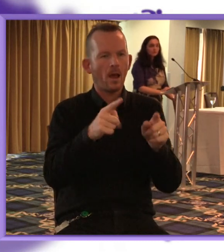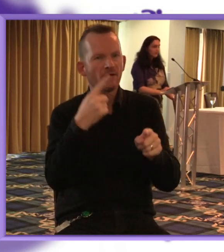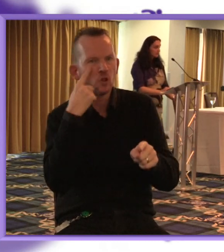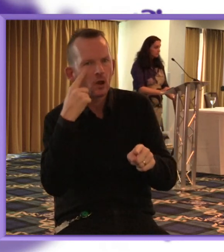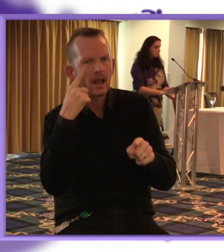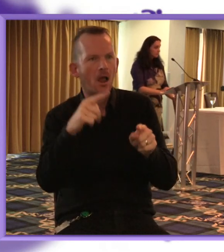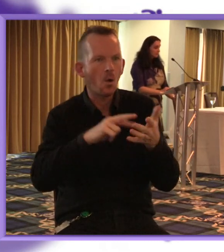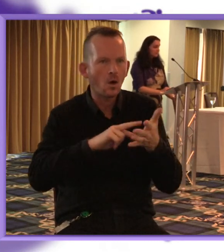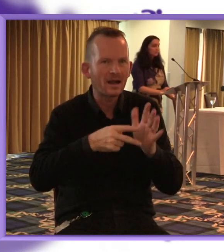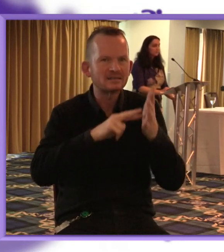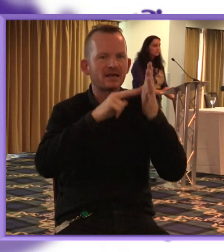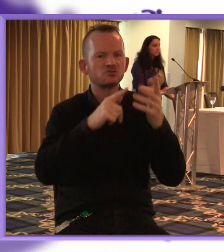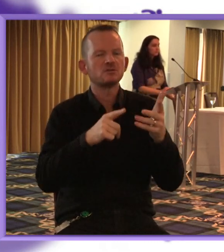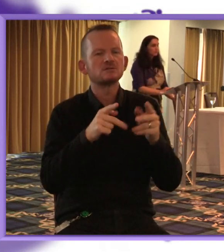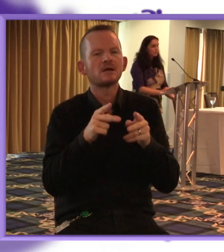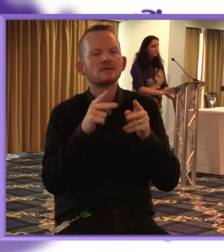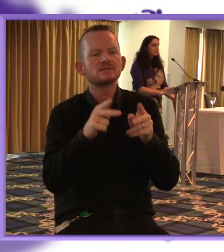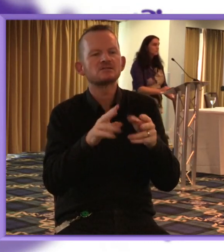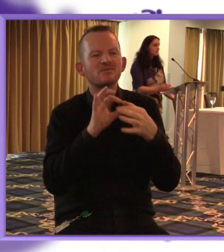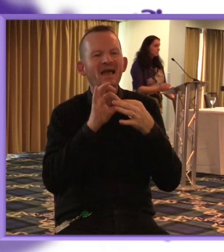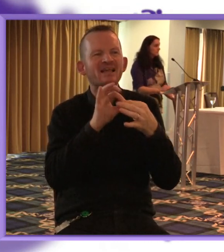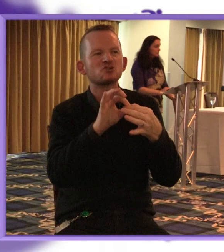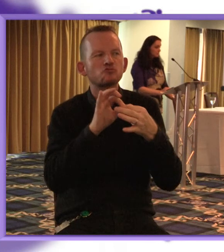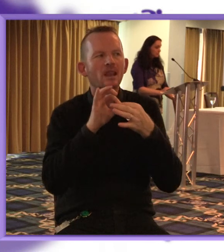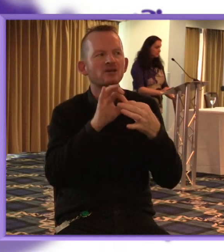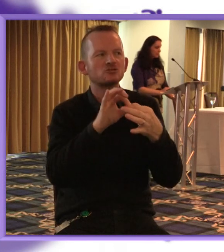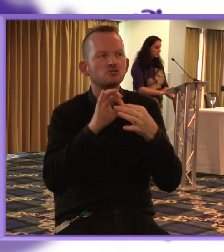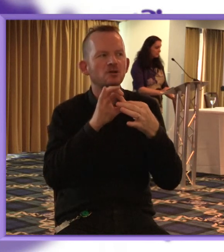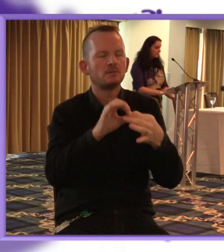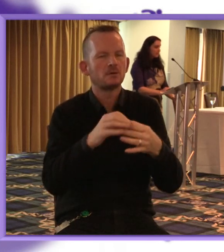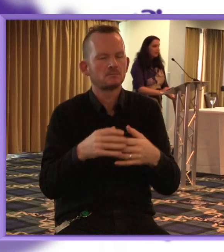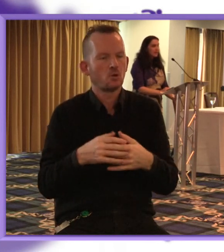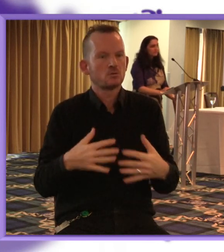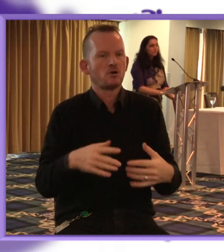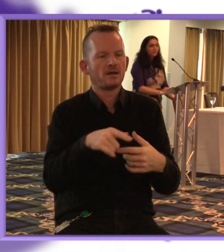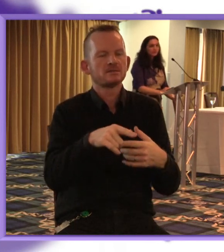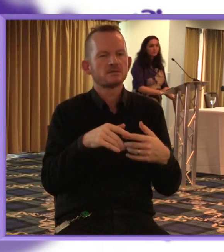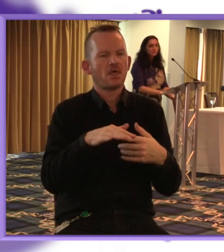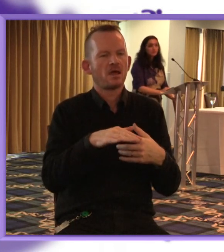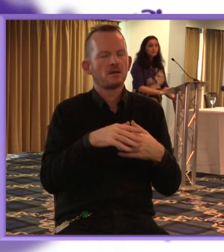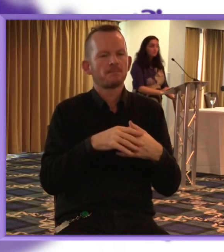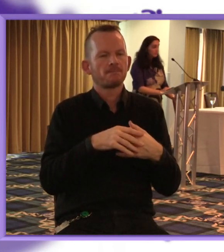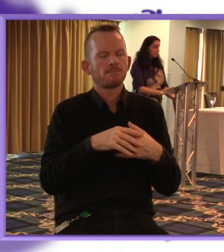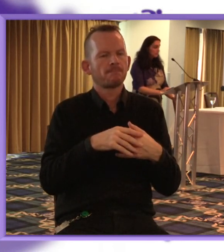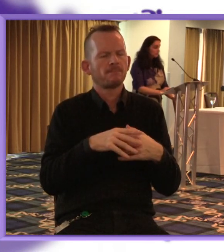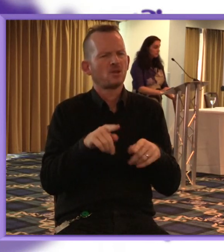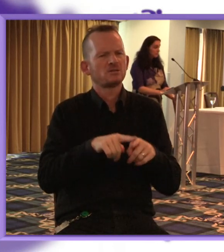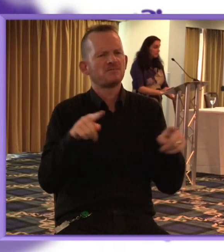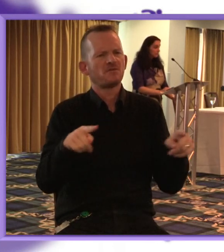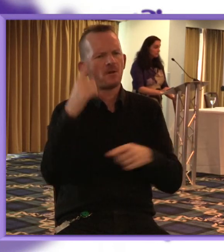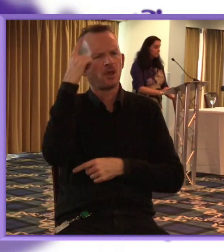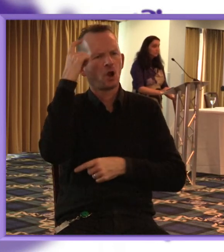at organisations as a system of interrelationships, no surprises there. It's not that dissimilar from the concept